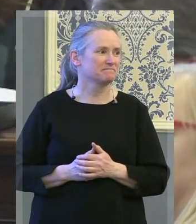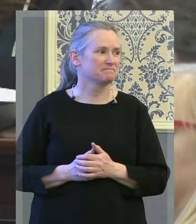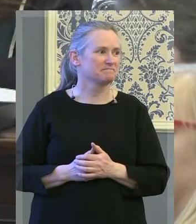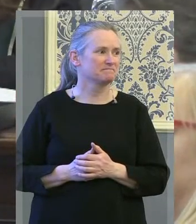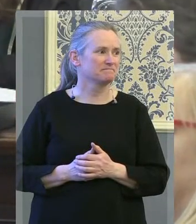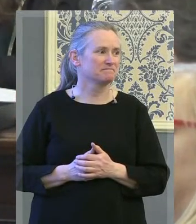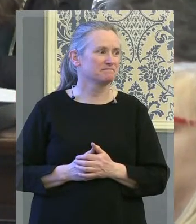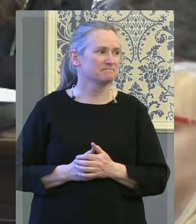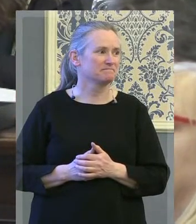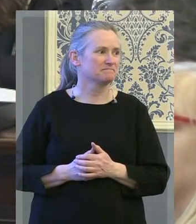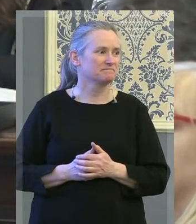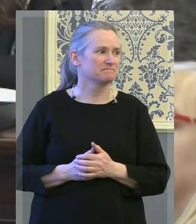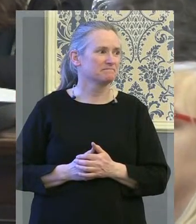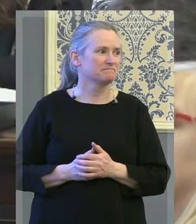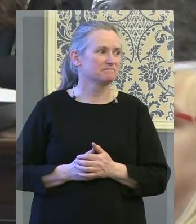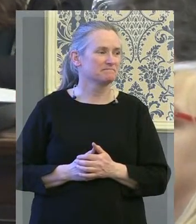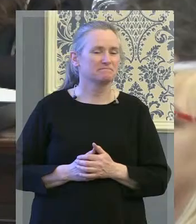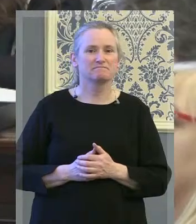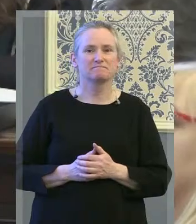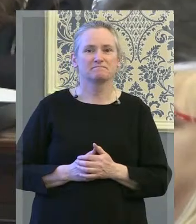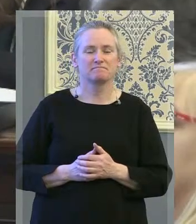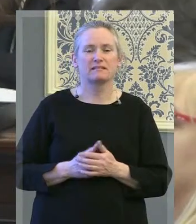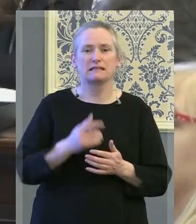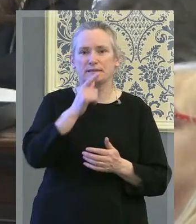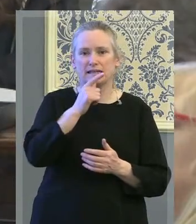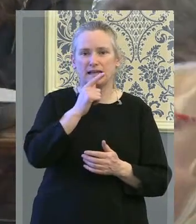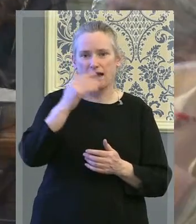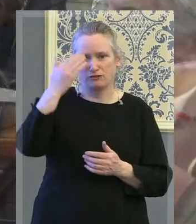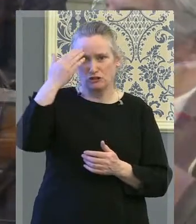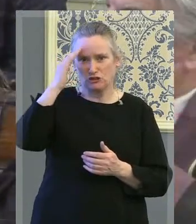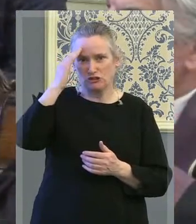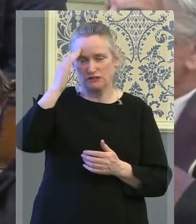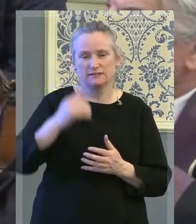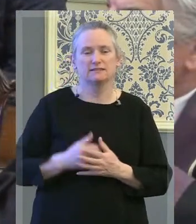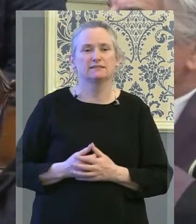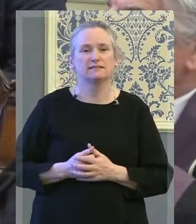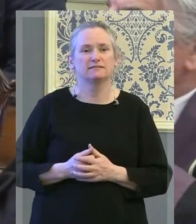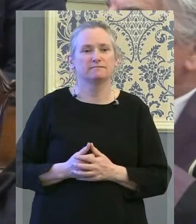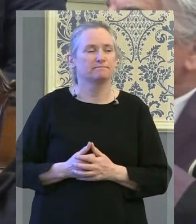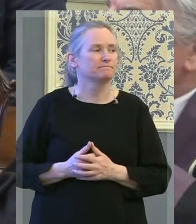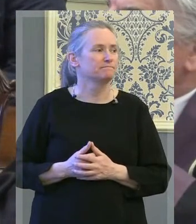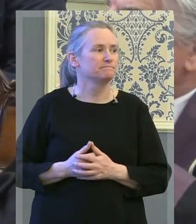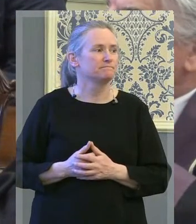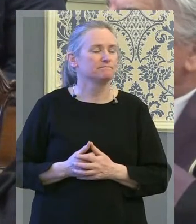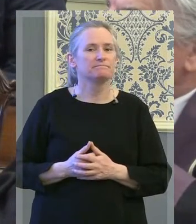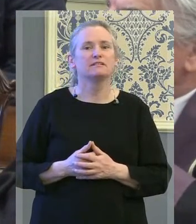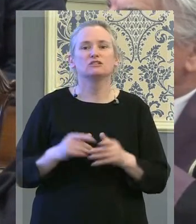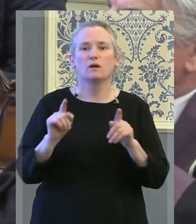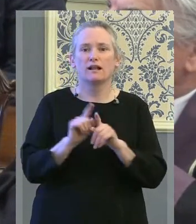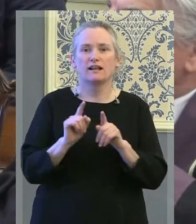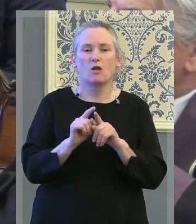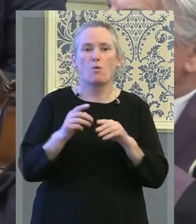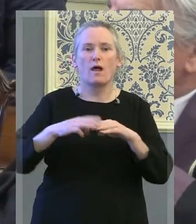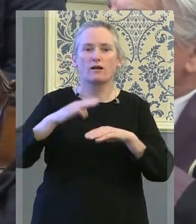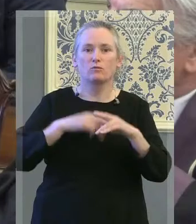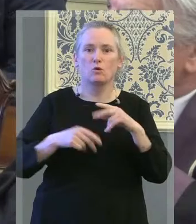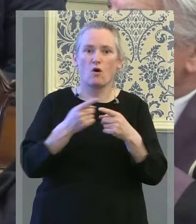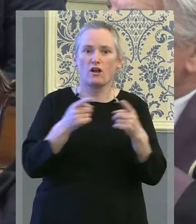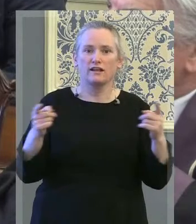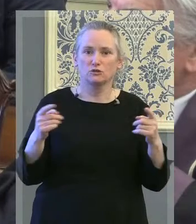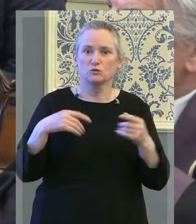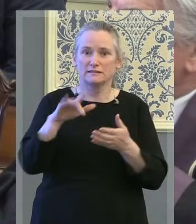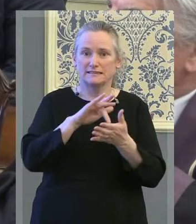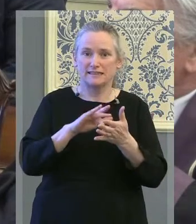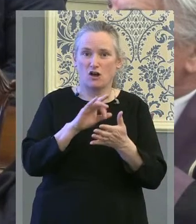Gur Magad a Vera agus Corlor O'Sullivan. I too would like to welcome you all to City